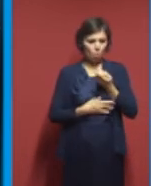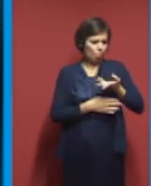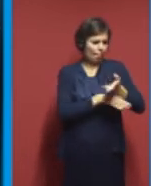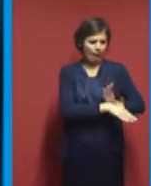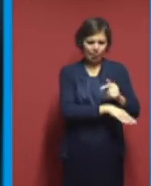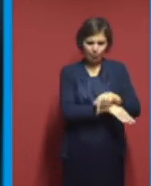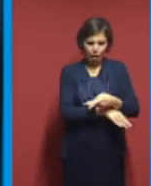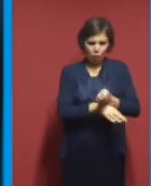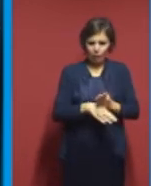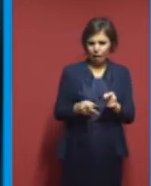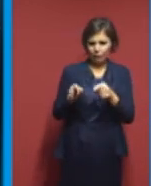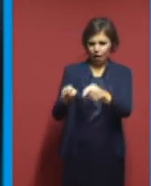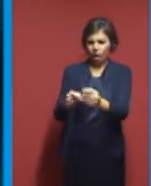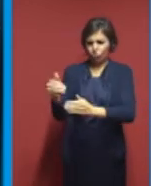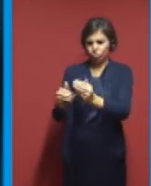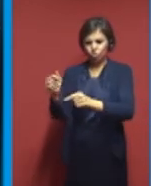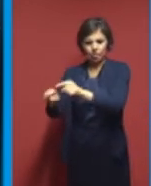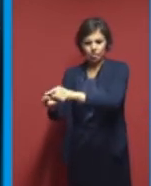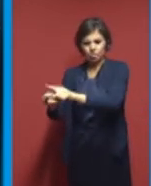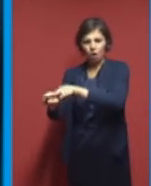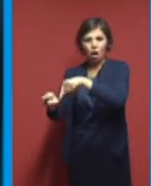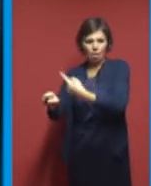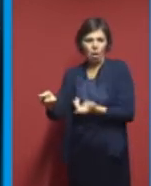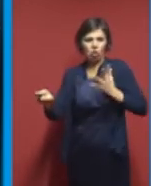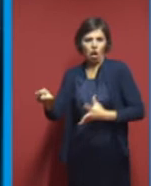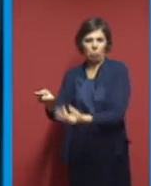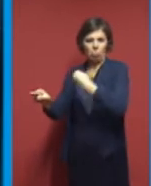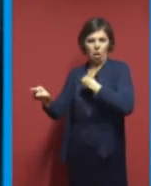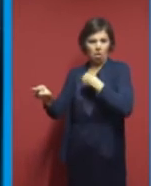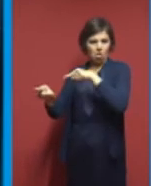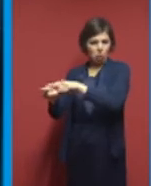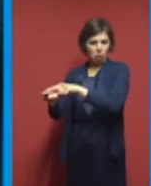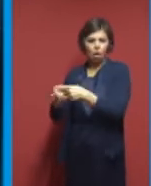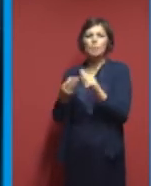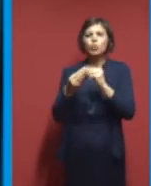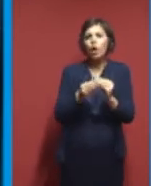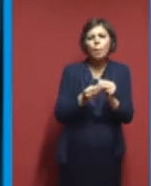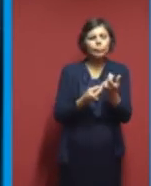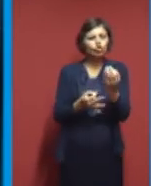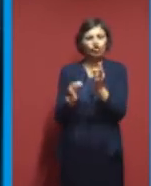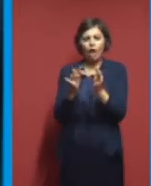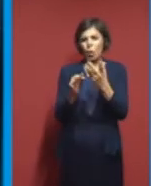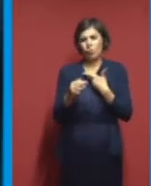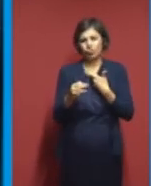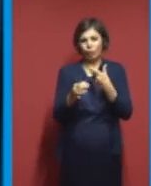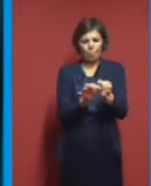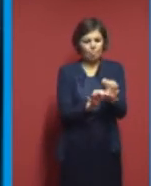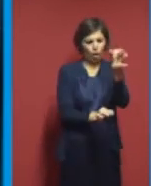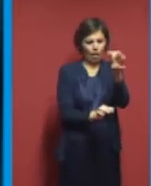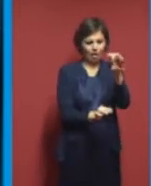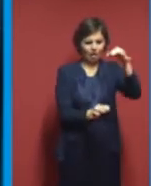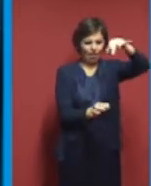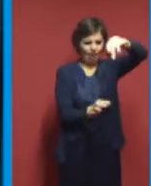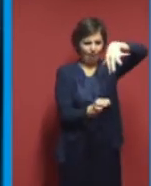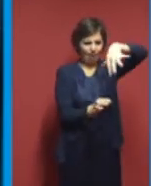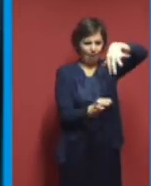cells, we plate them in flasks, and we grow them. These cells come from adipose tissue, so from fat tissue, and we take the stem cells out of them.